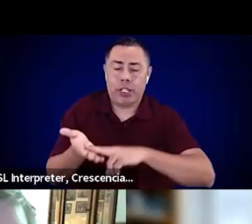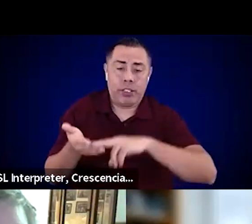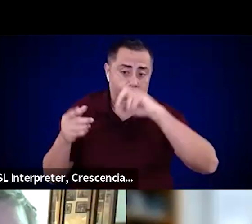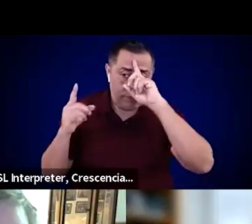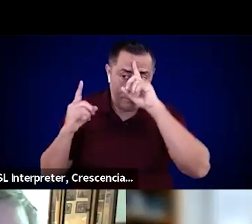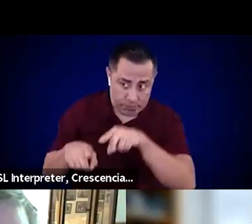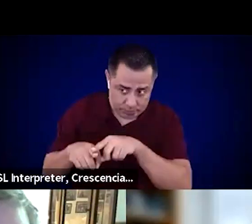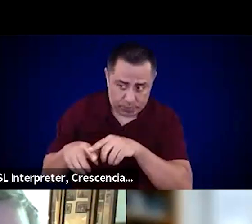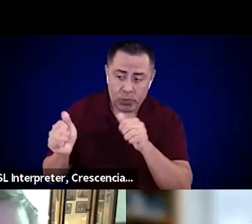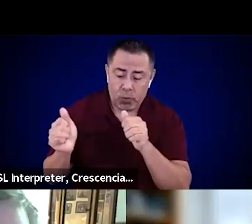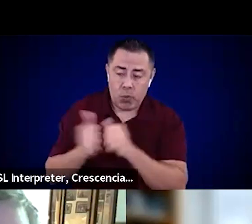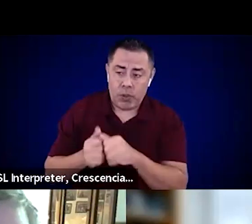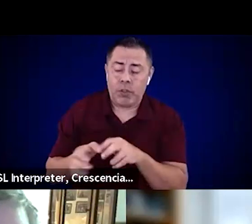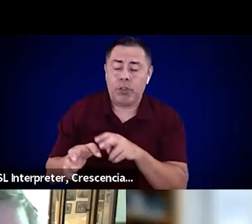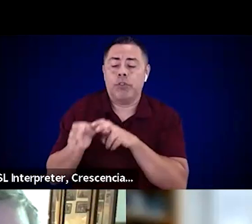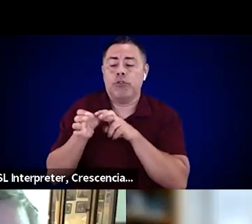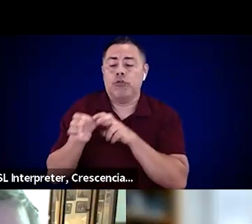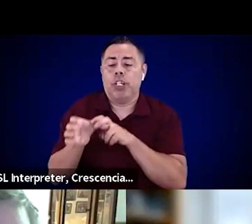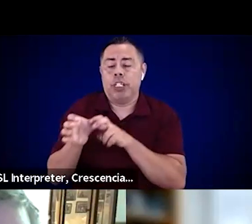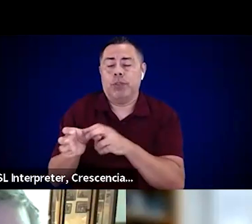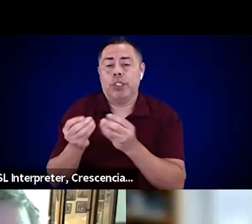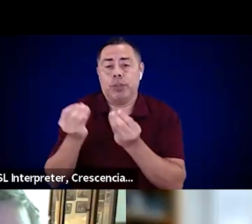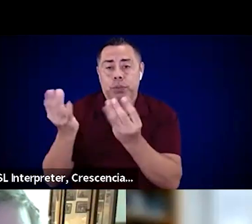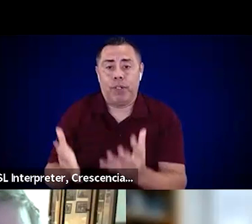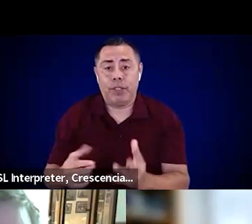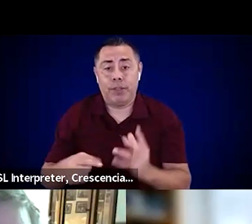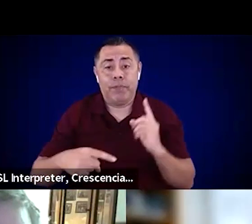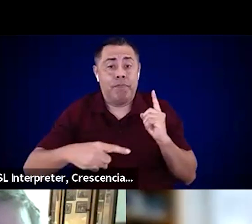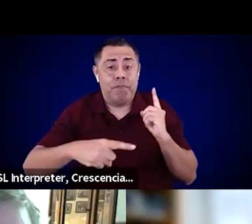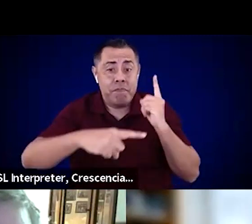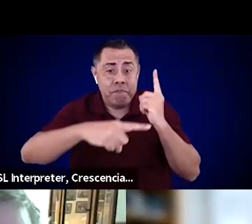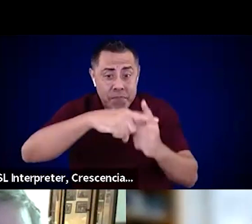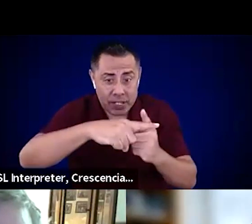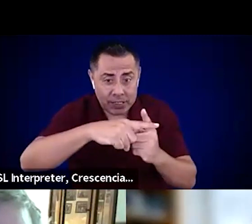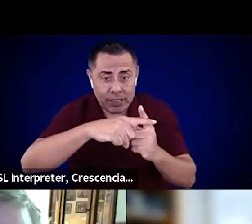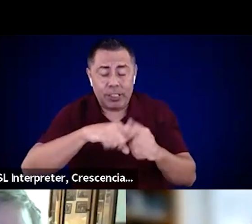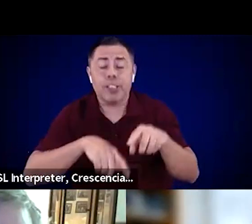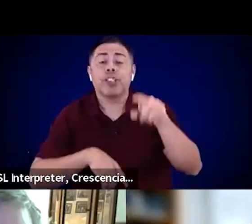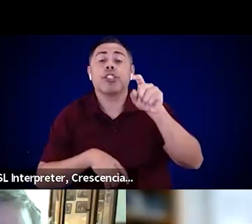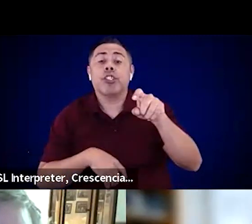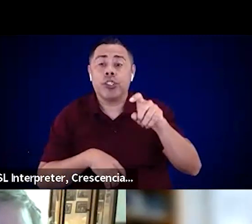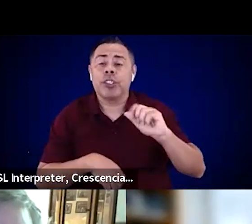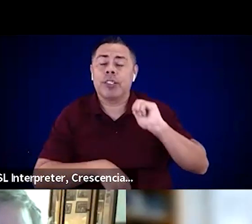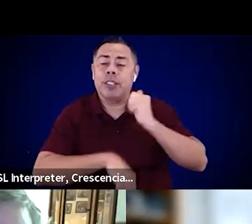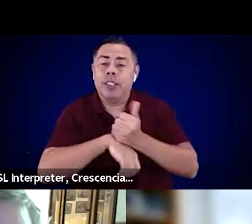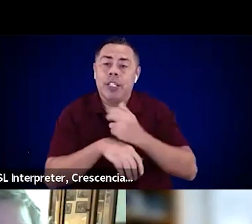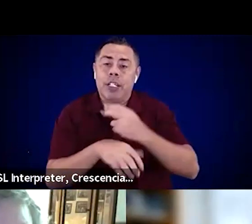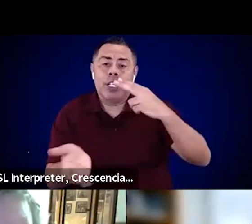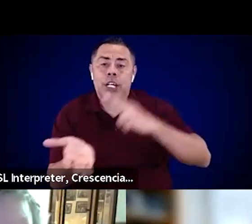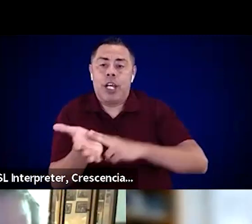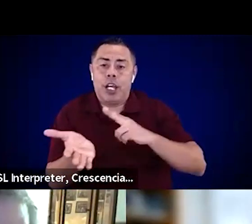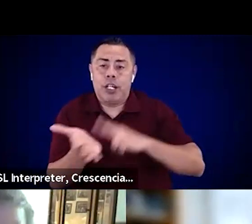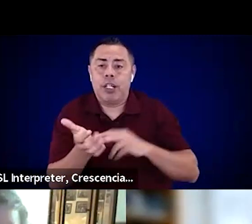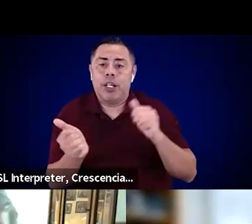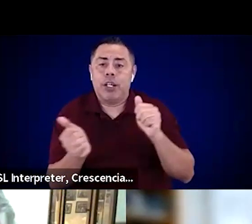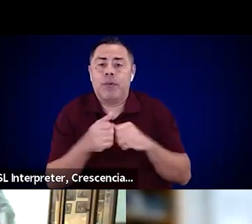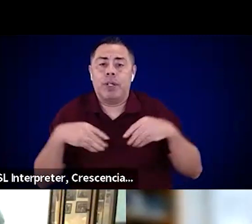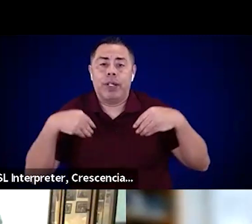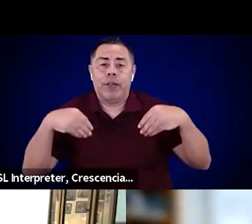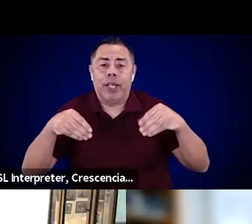But to then develop contracts with vendors outside of their jurisdiction as well.